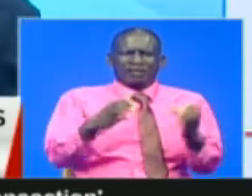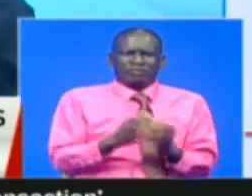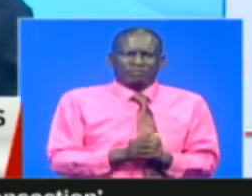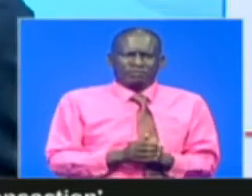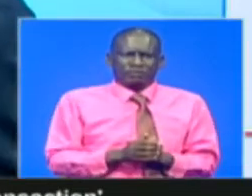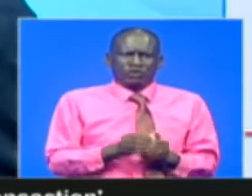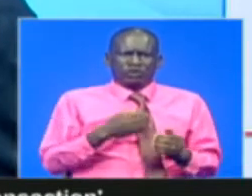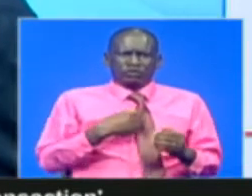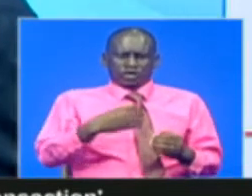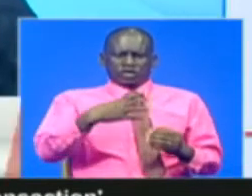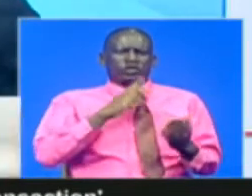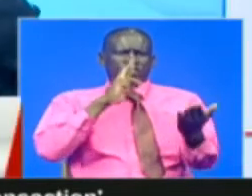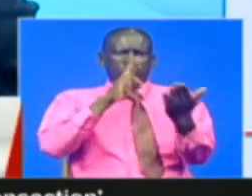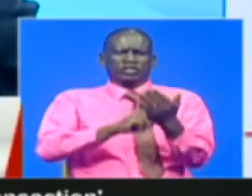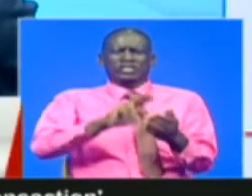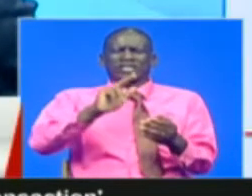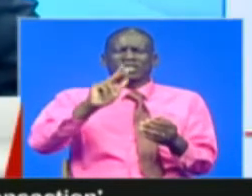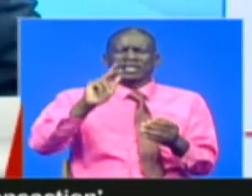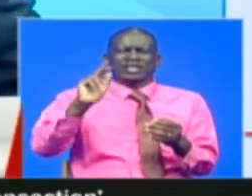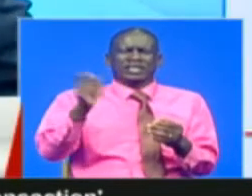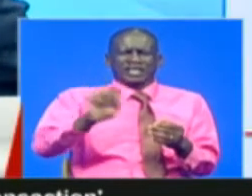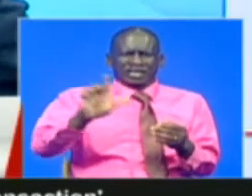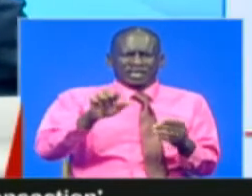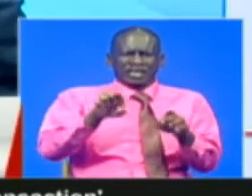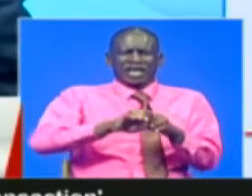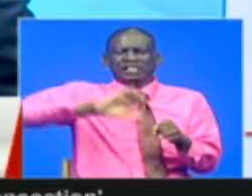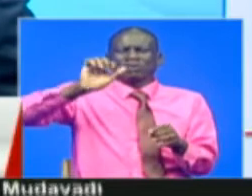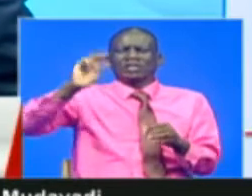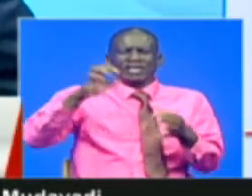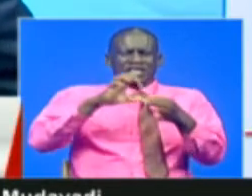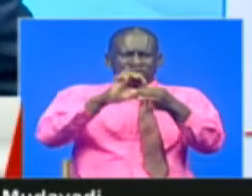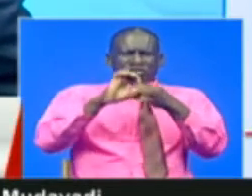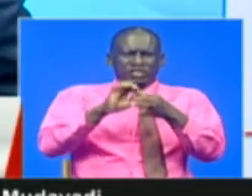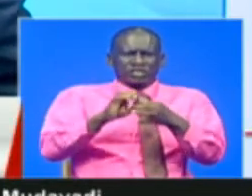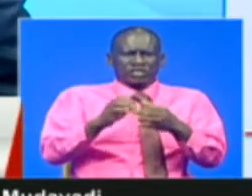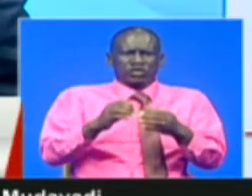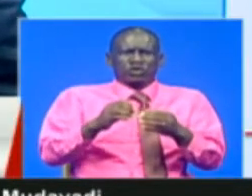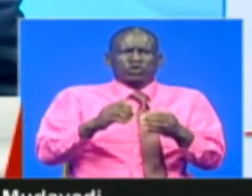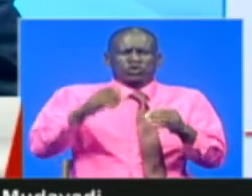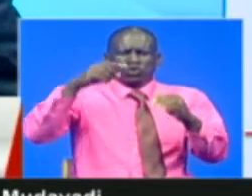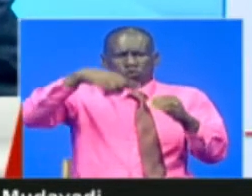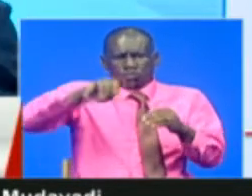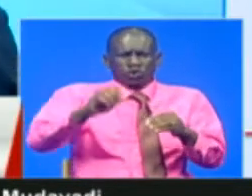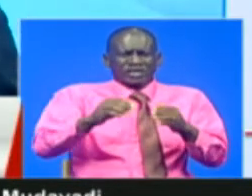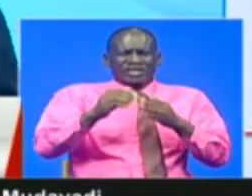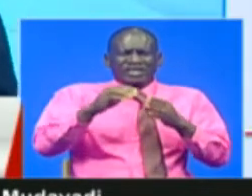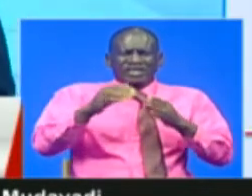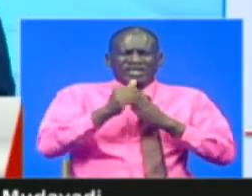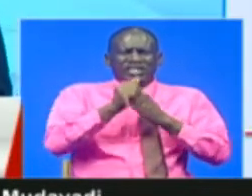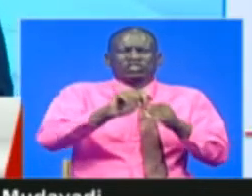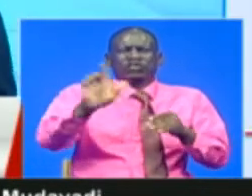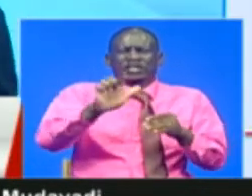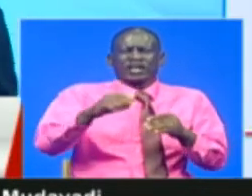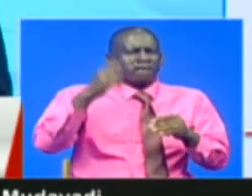And there was a shock result in the Kenyan Premier League as bottom of the table Mount Kenya United came from a goal down to beat league leaders Mathare United